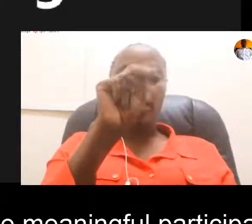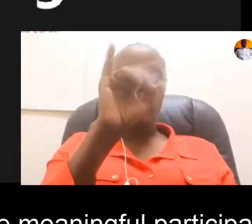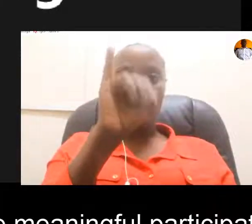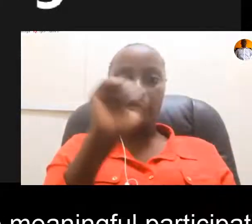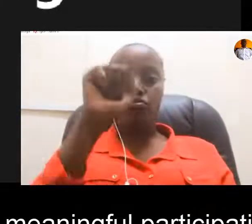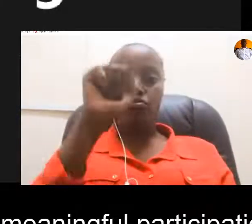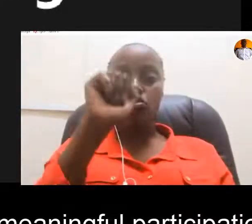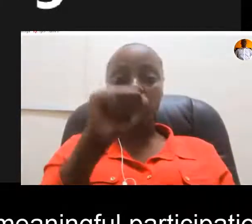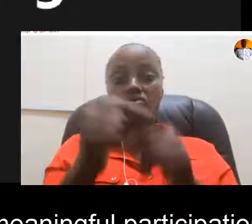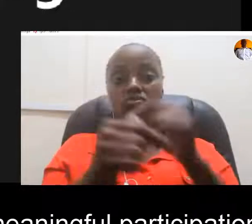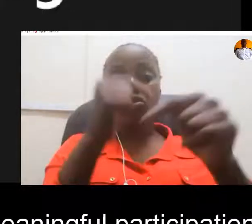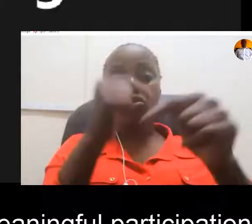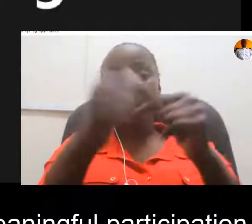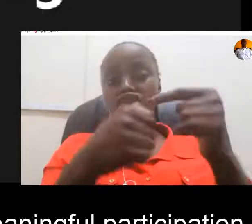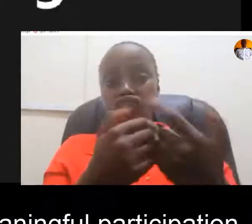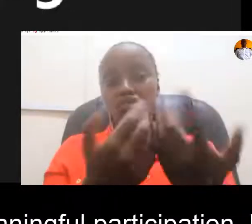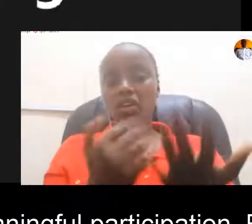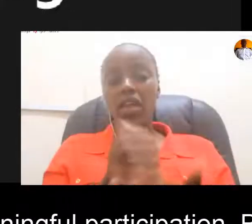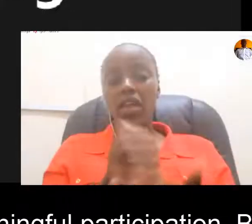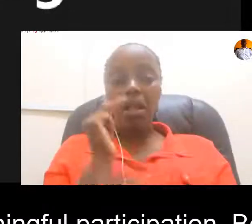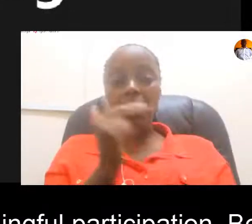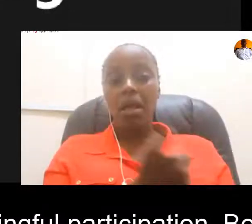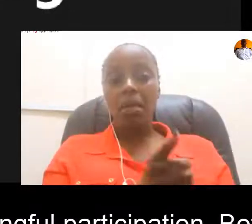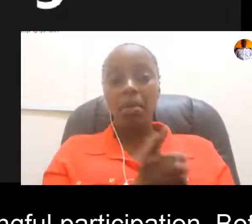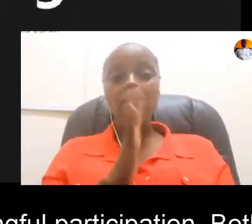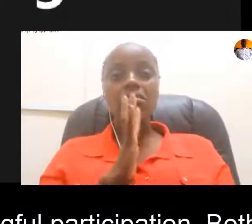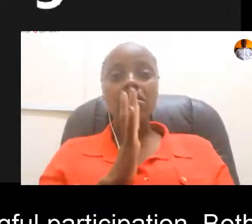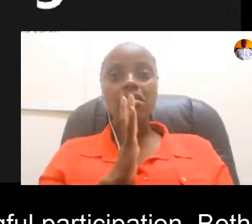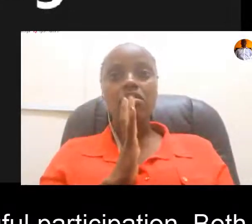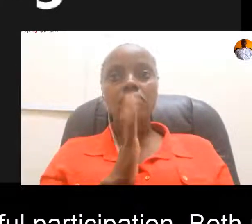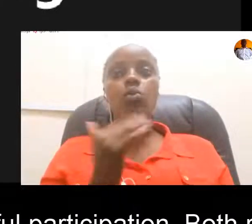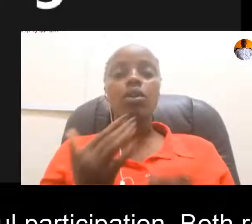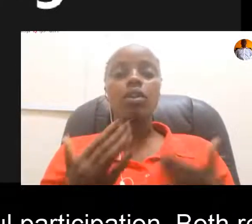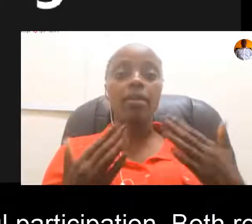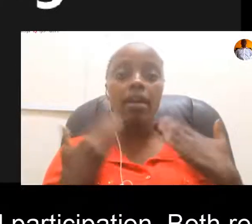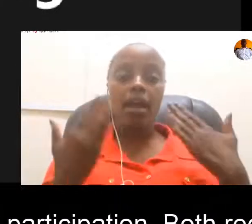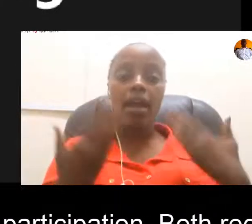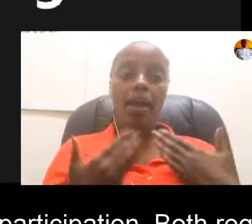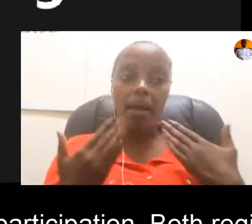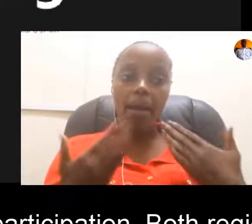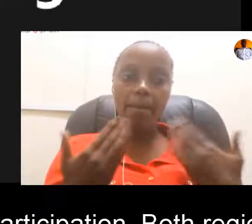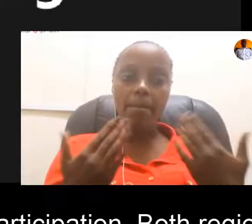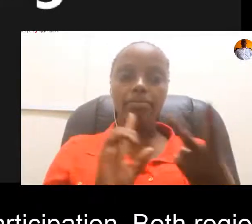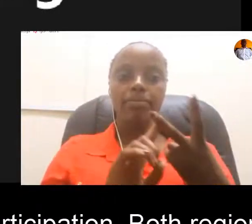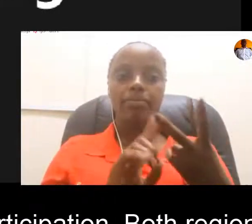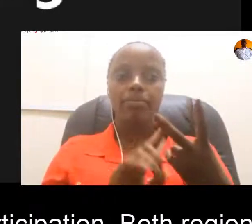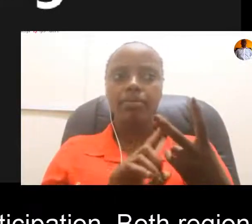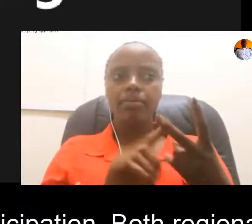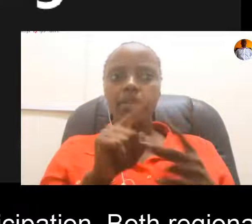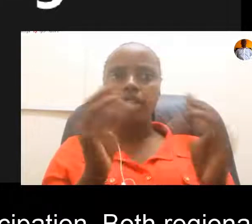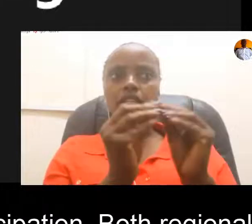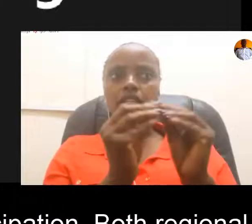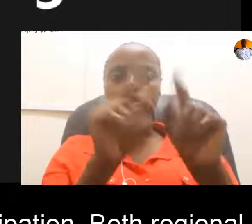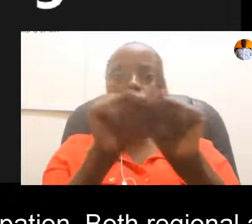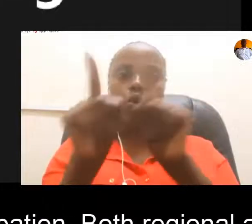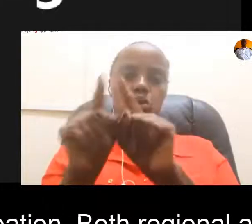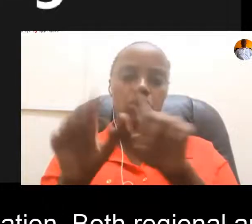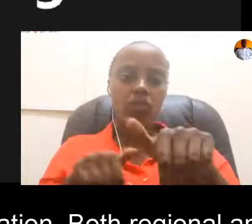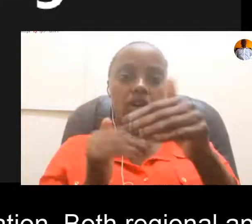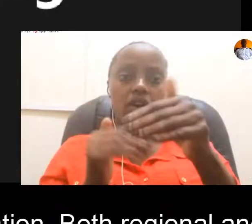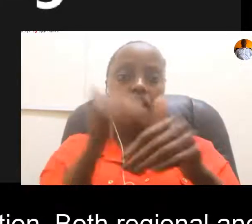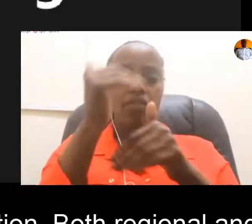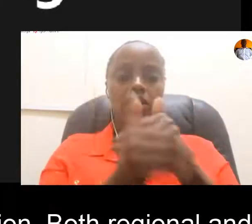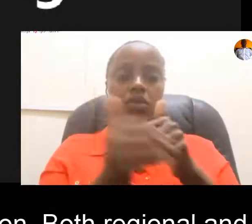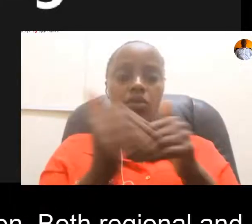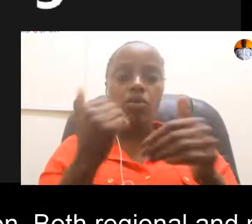that session, we'll really appreciate. And that session also will be followed. After that, the third session will be